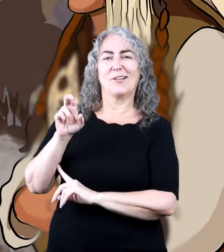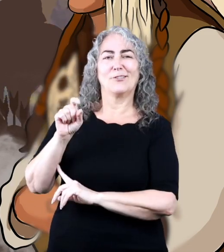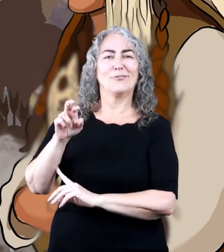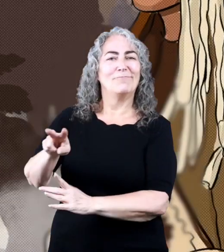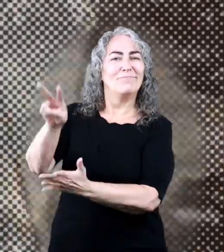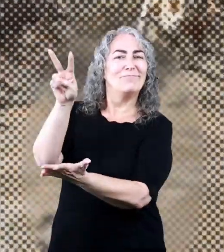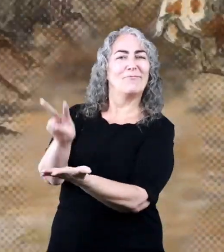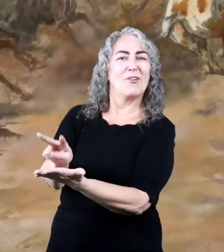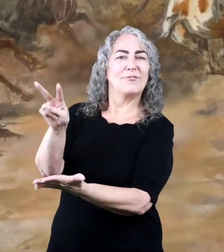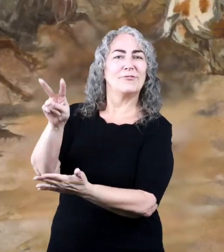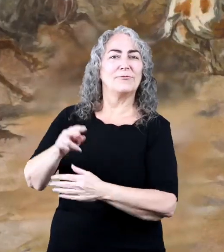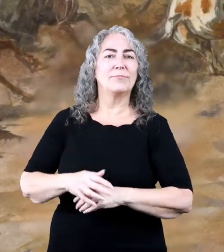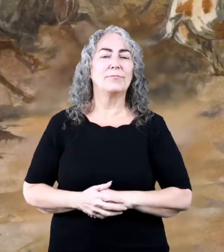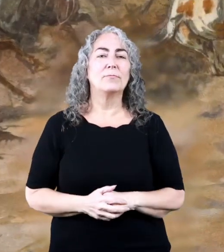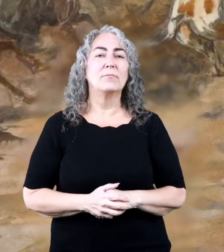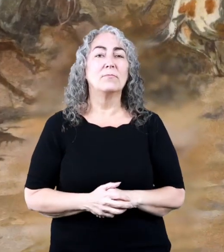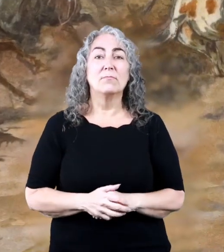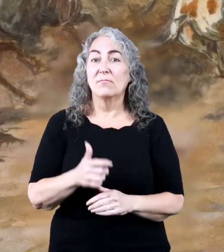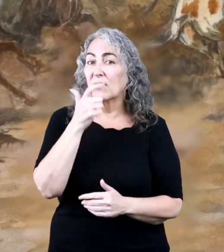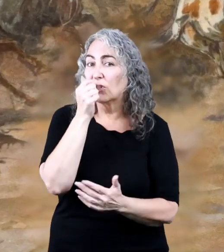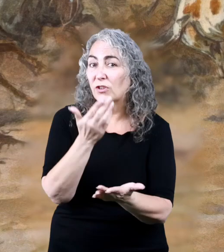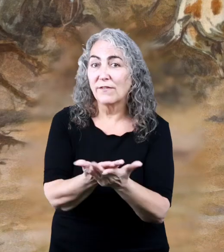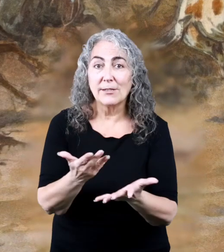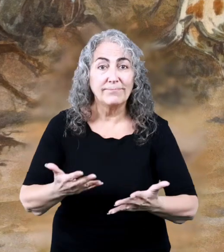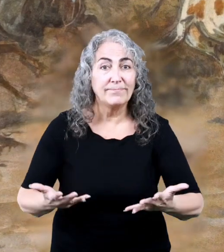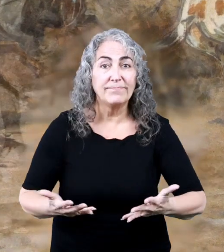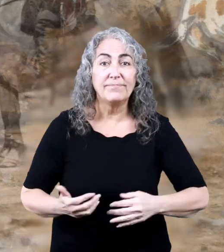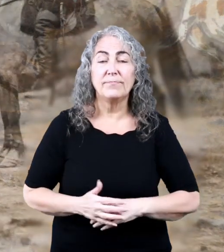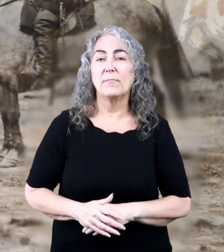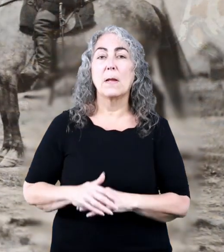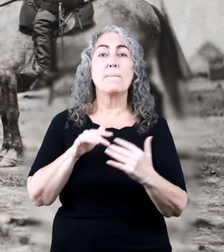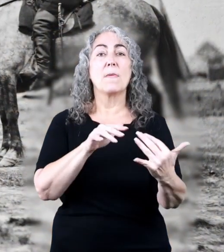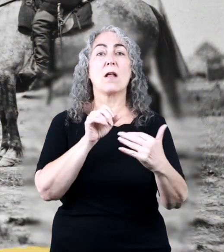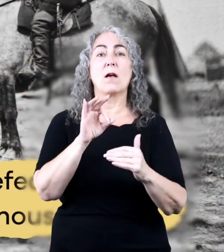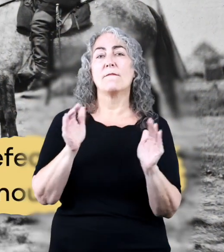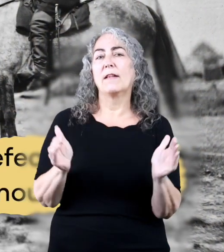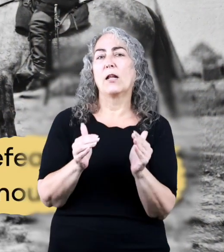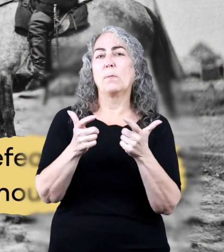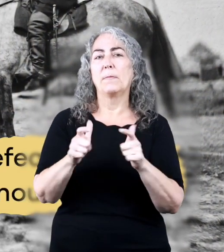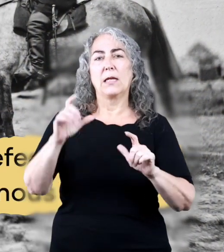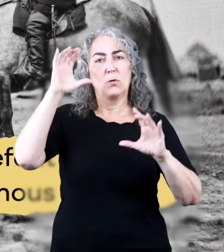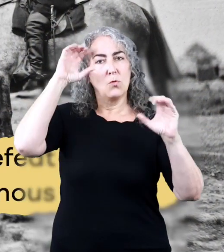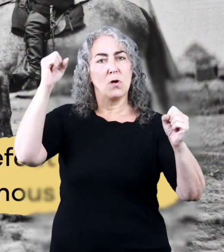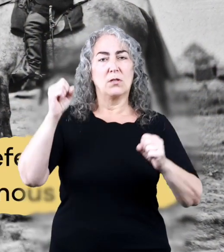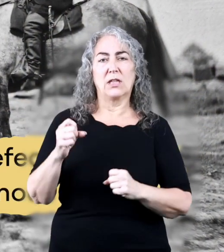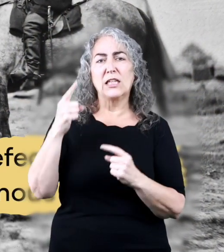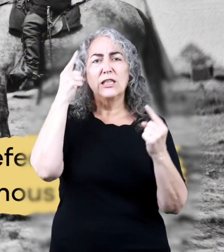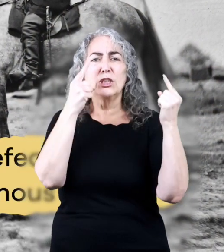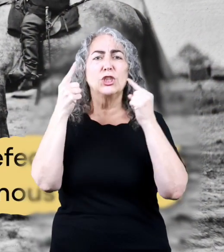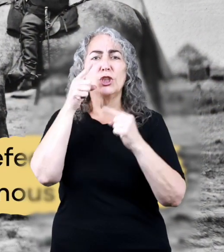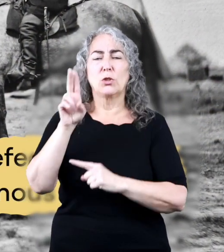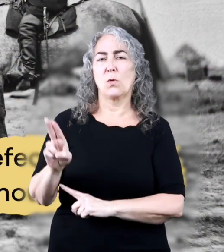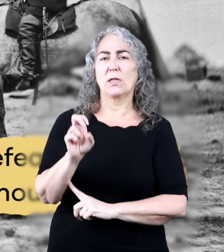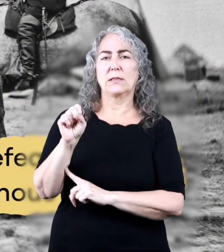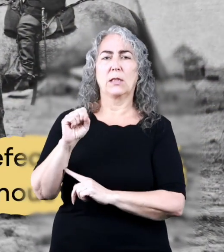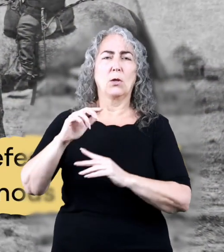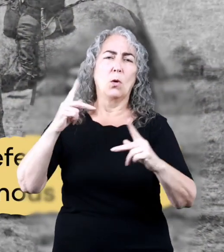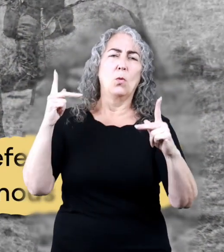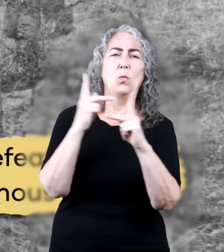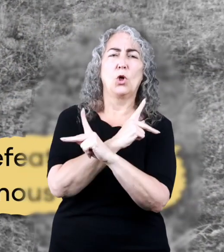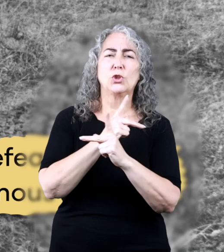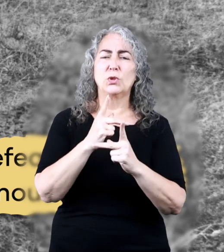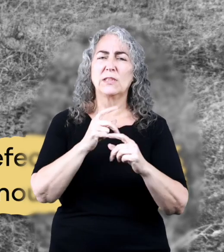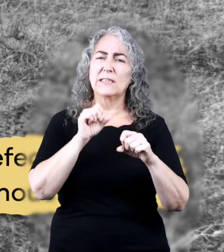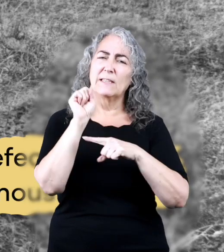lost. Here's an interesting fact. The Battle of the Little Bighorn is considered the U.S. military's